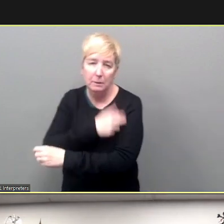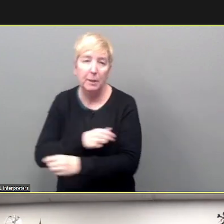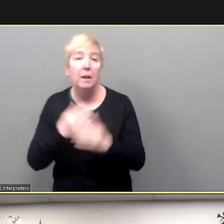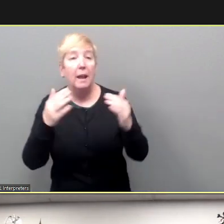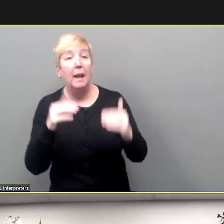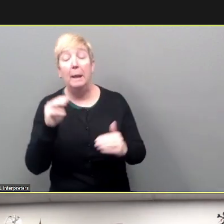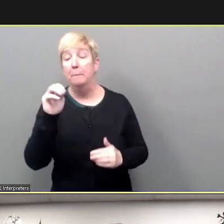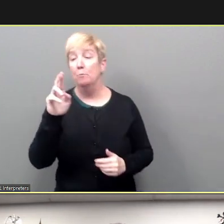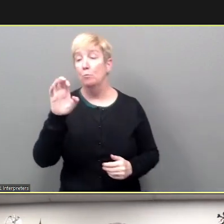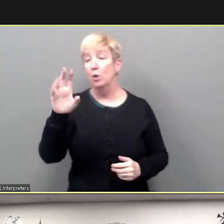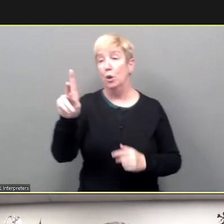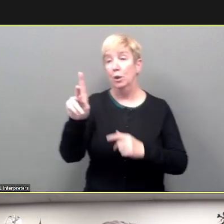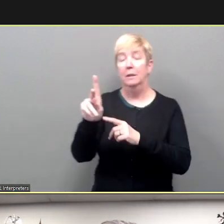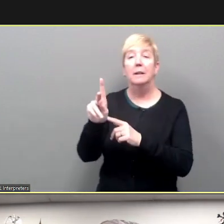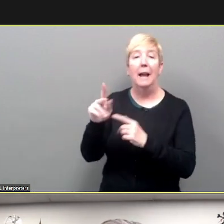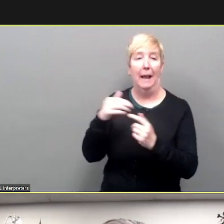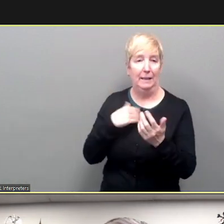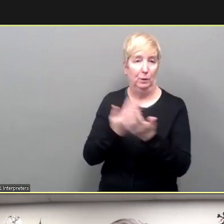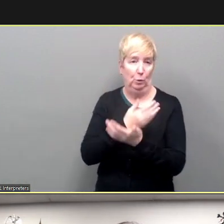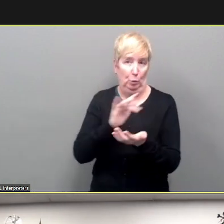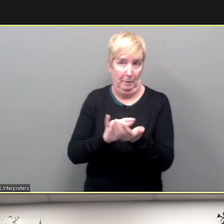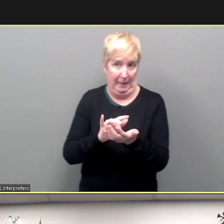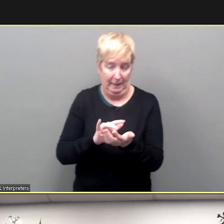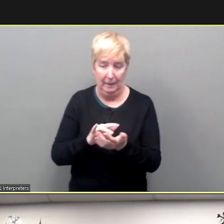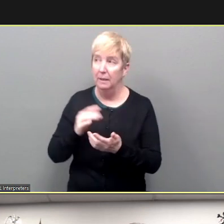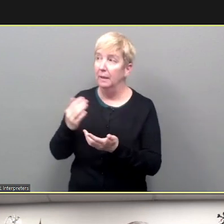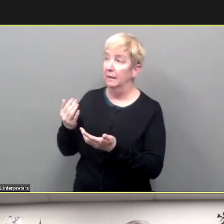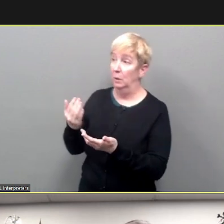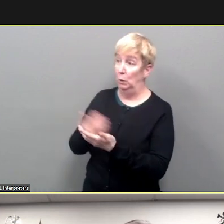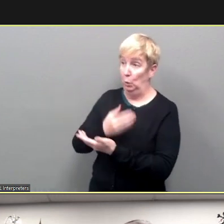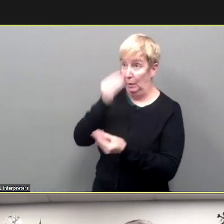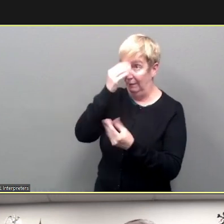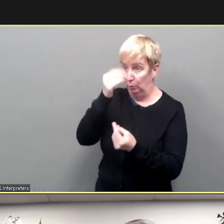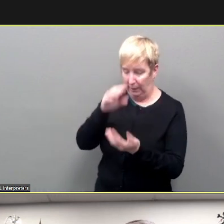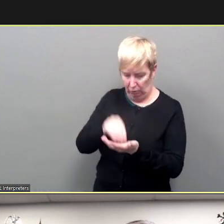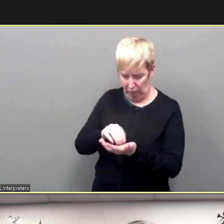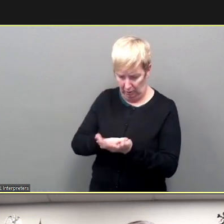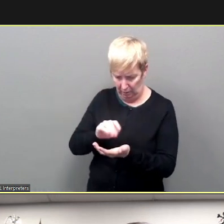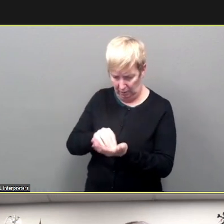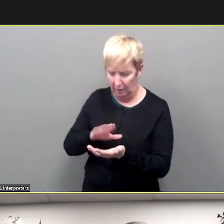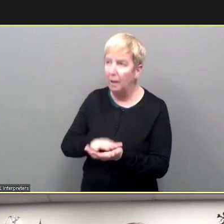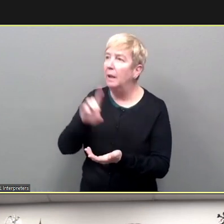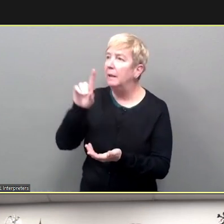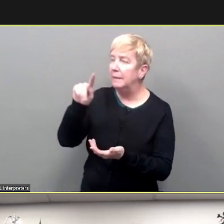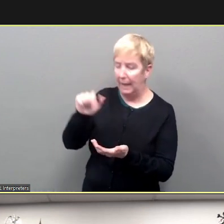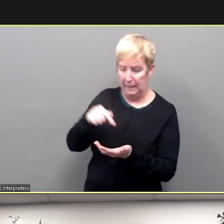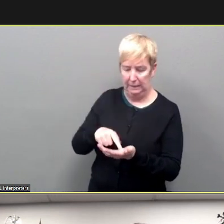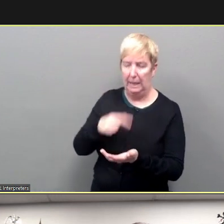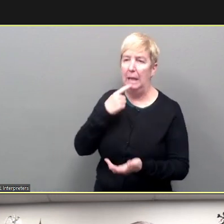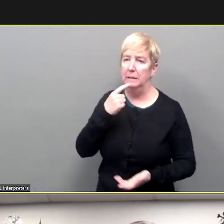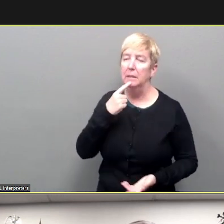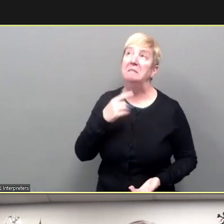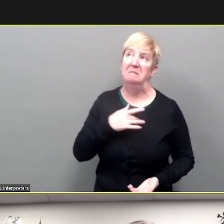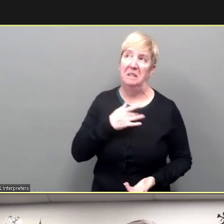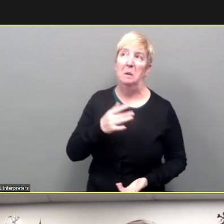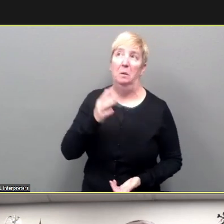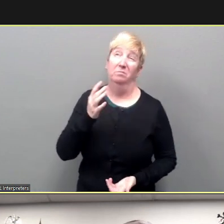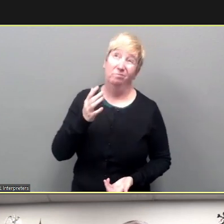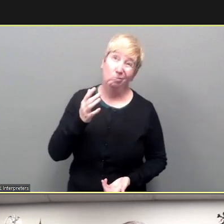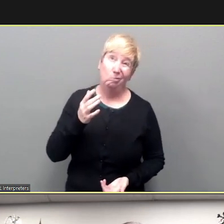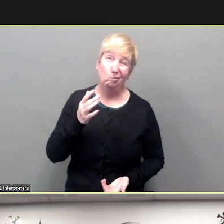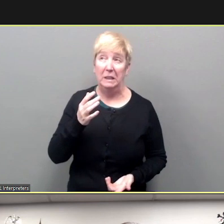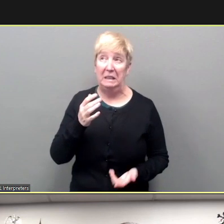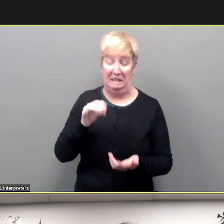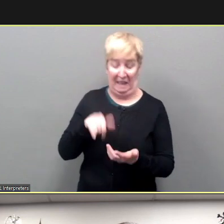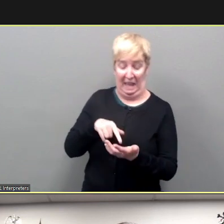data is such that I'm told that the likelihood of it being approved even has